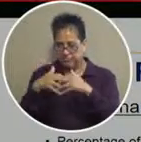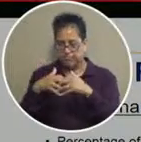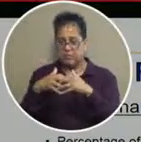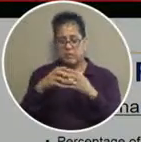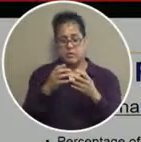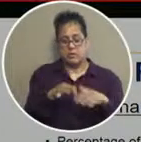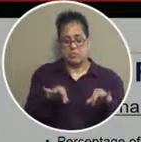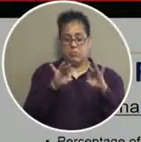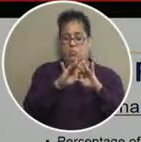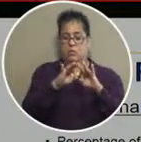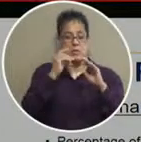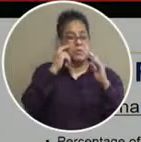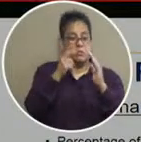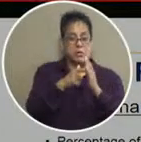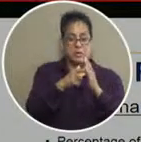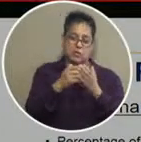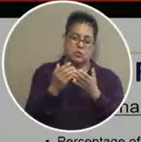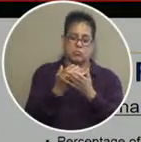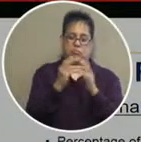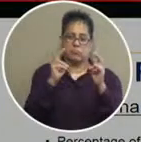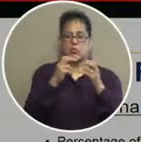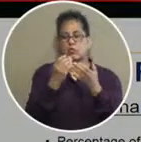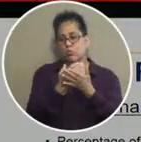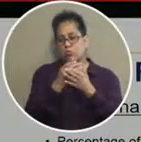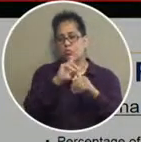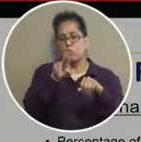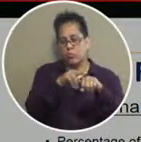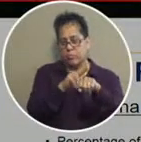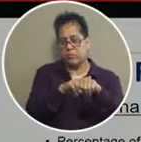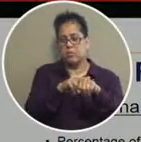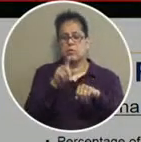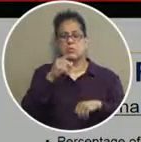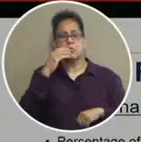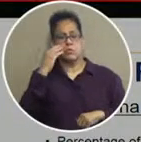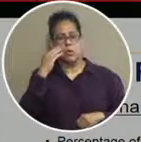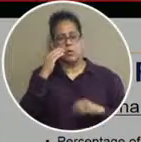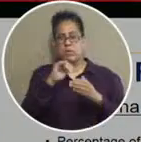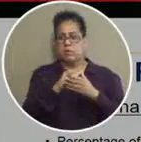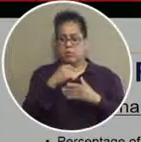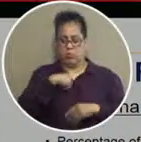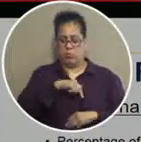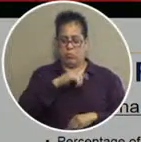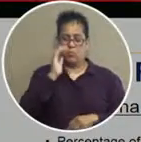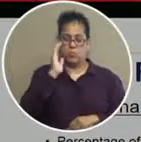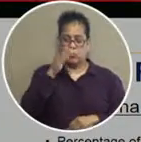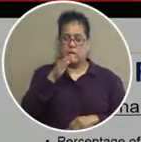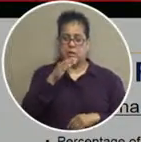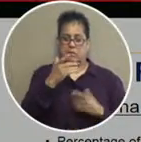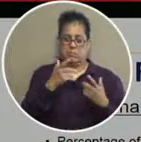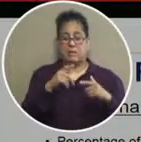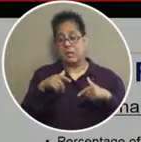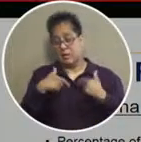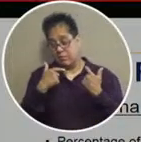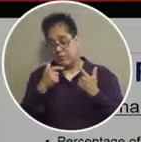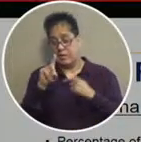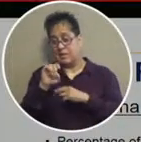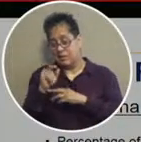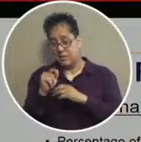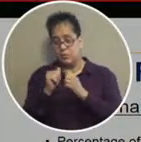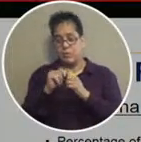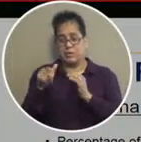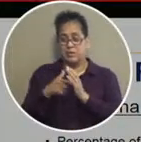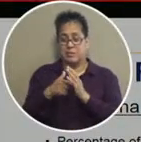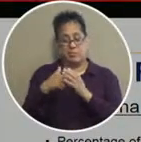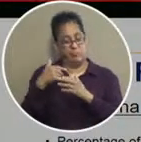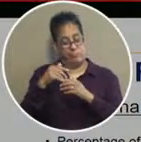celebrate these new normals when we can, and to know that, we are going to be living with and dealing with this for